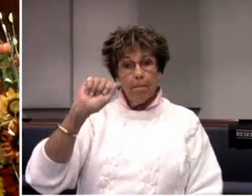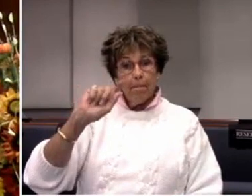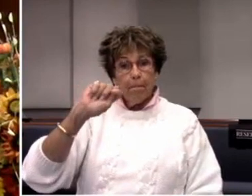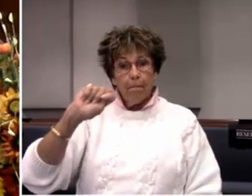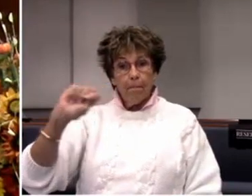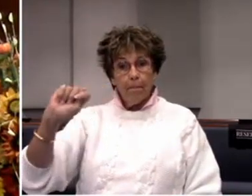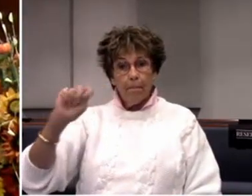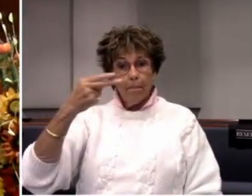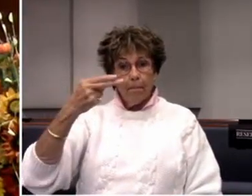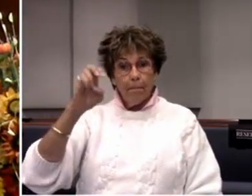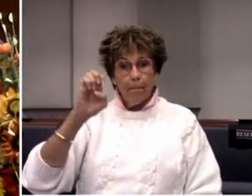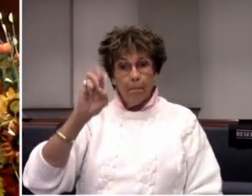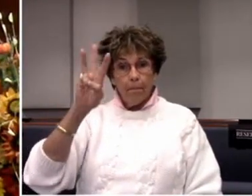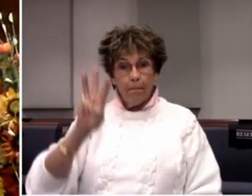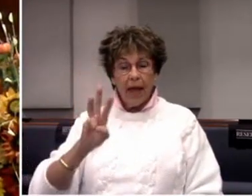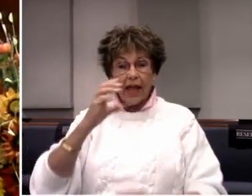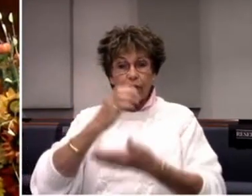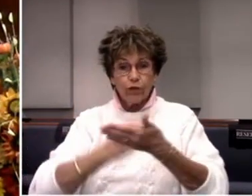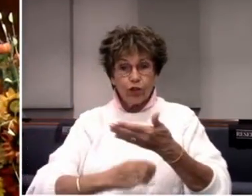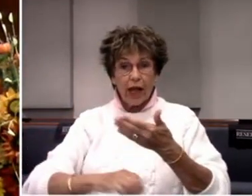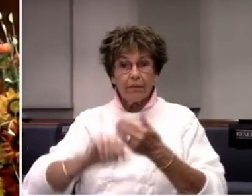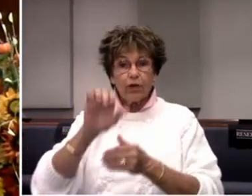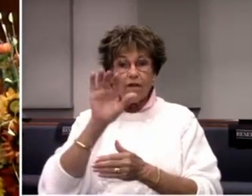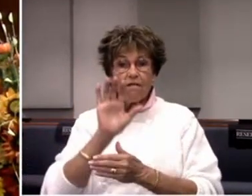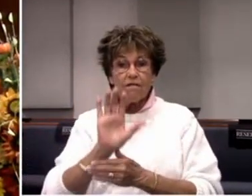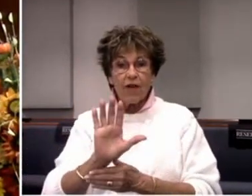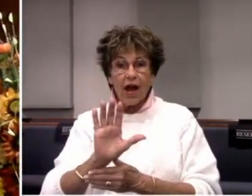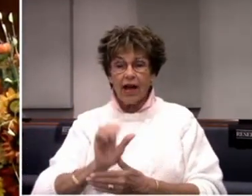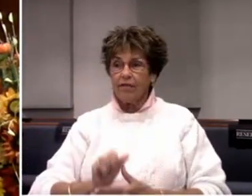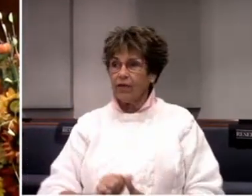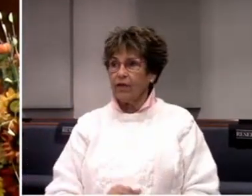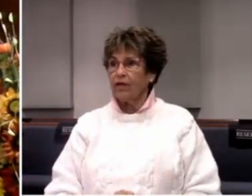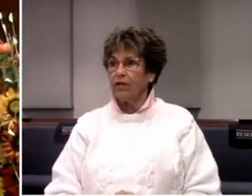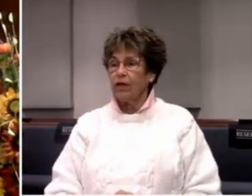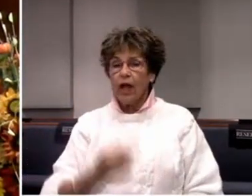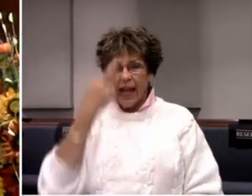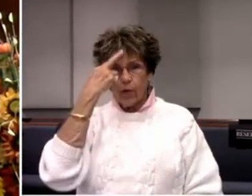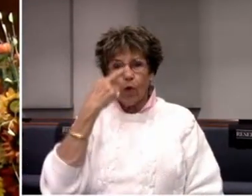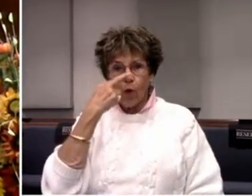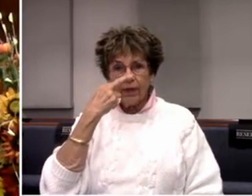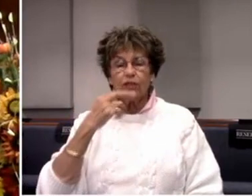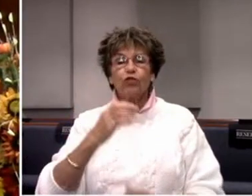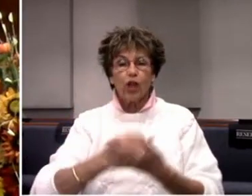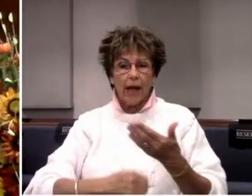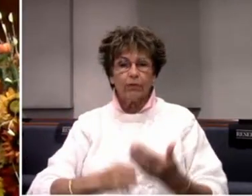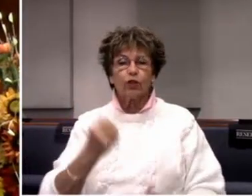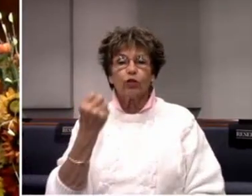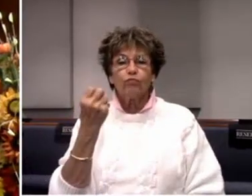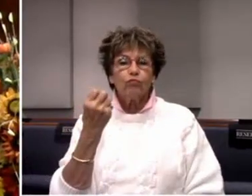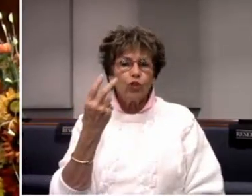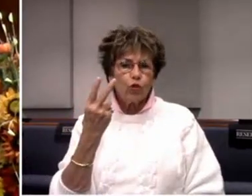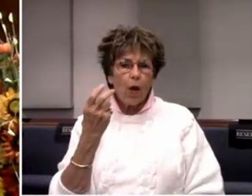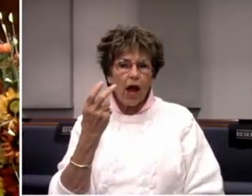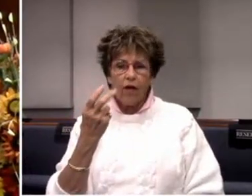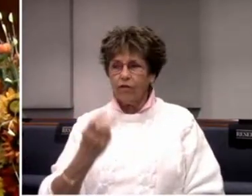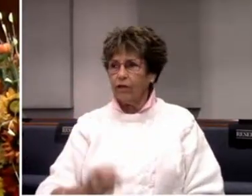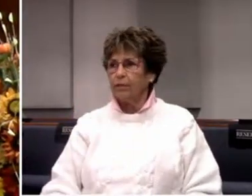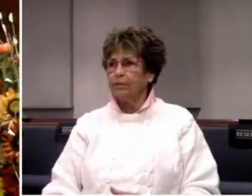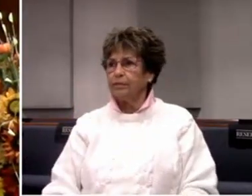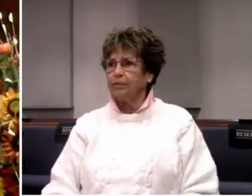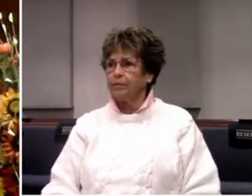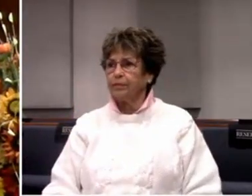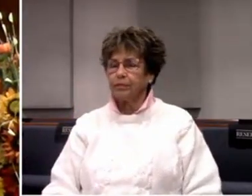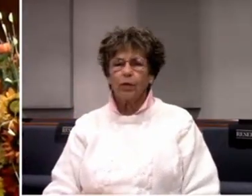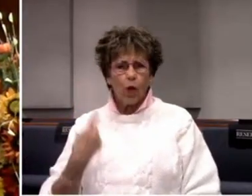there, and then we will speedily get back to the 12th chapter of the book of Romans, where we have been for